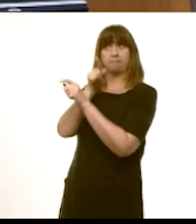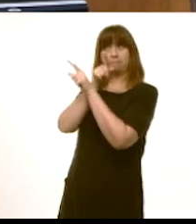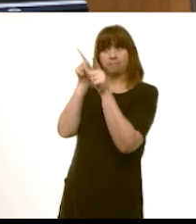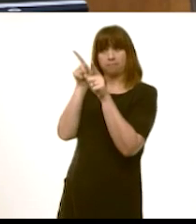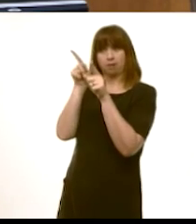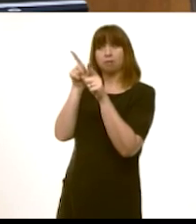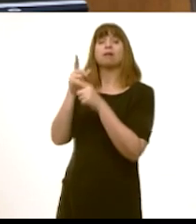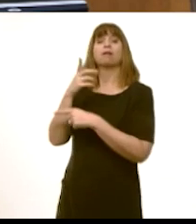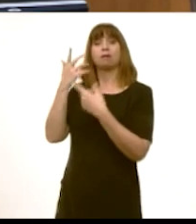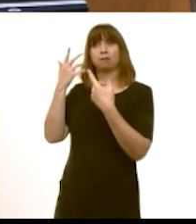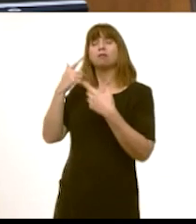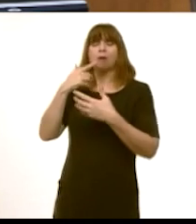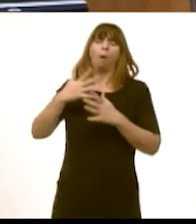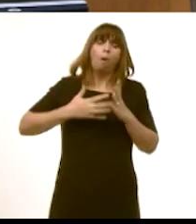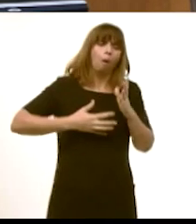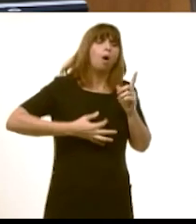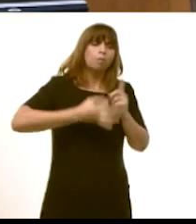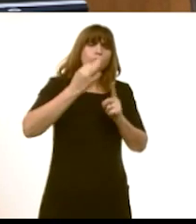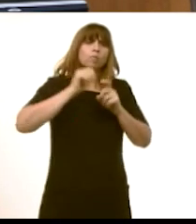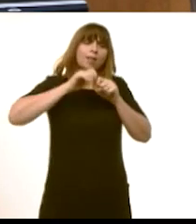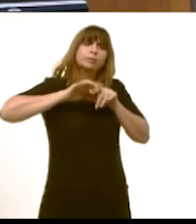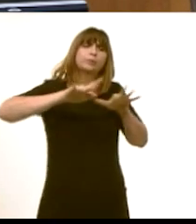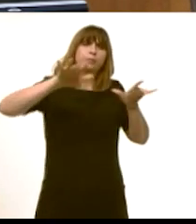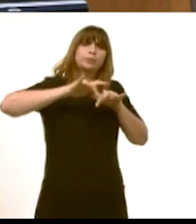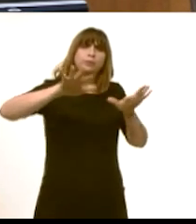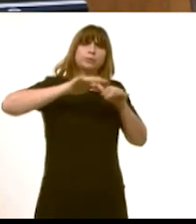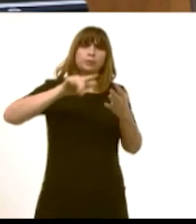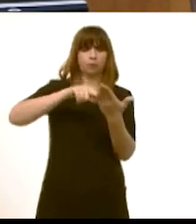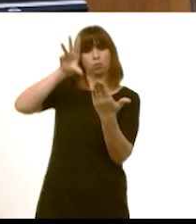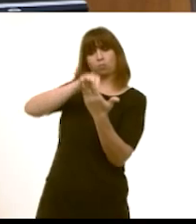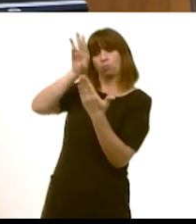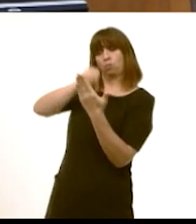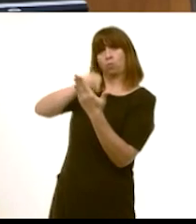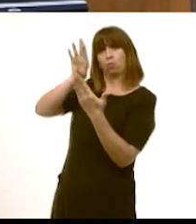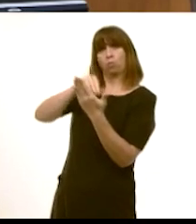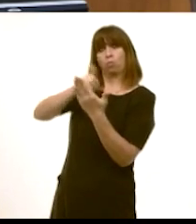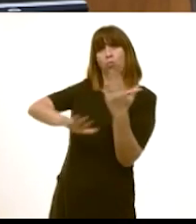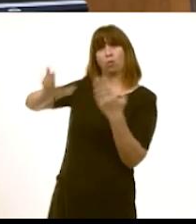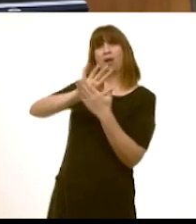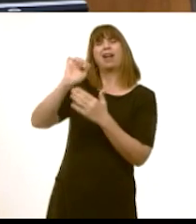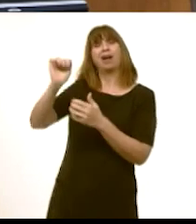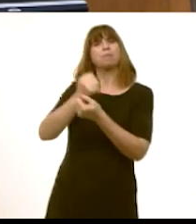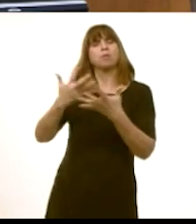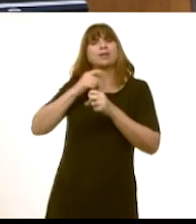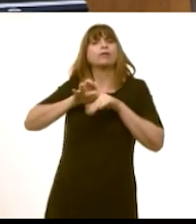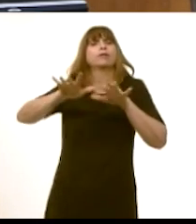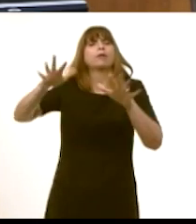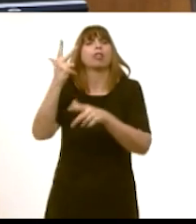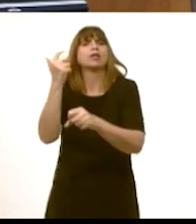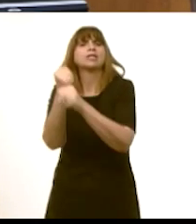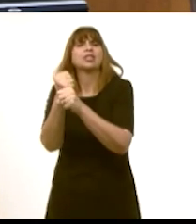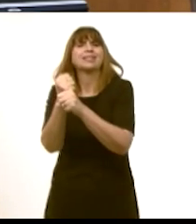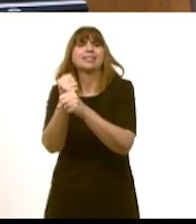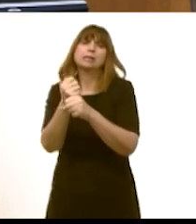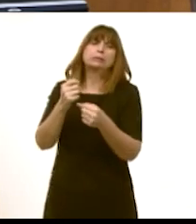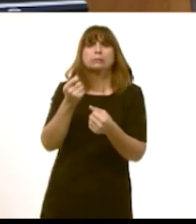ever improving broadband provision in Wales, mobile broadband provision. They tend to talk in terms of 3G rather than 4G. Of course, the